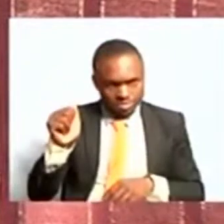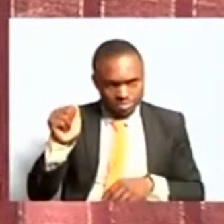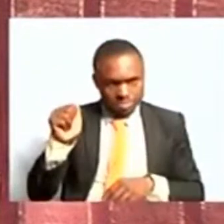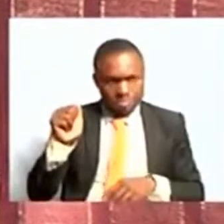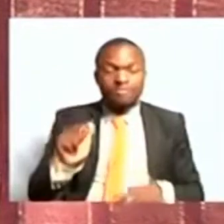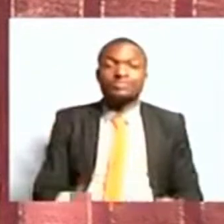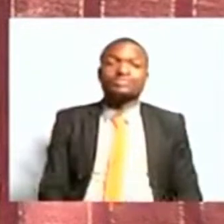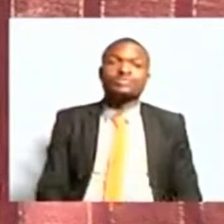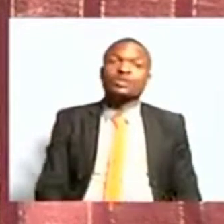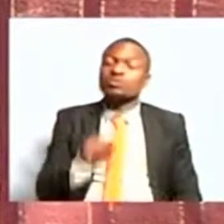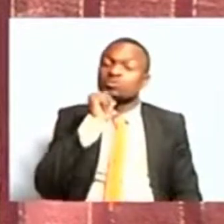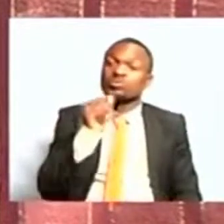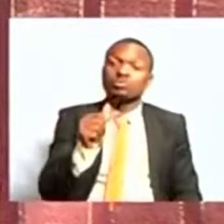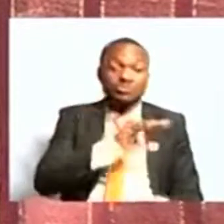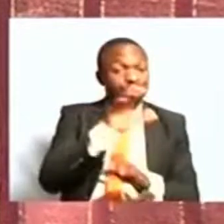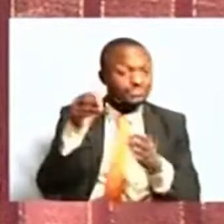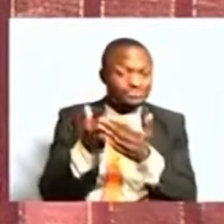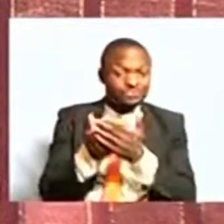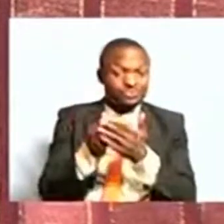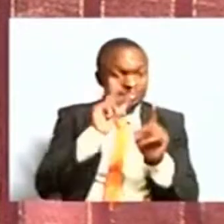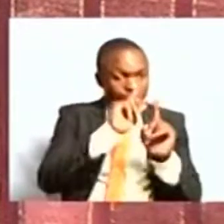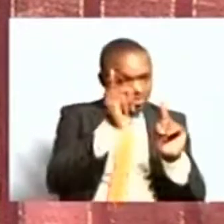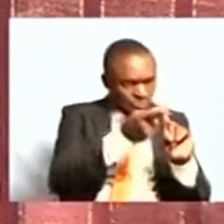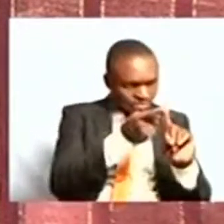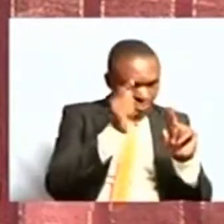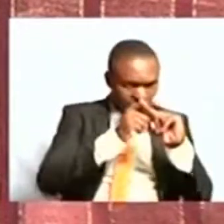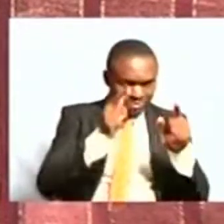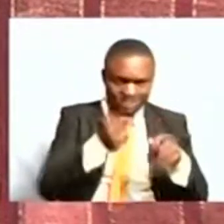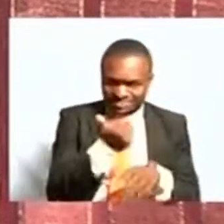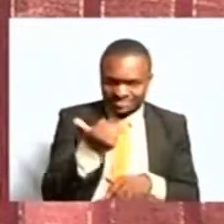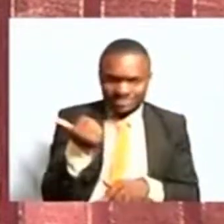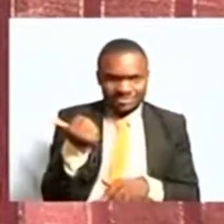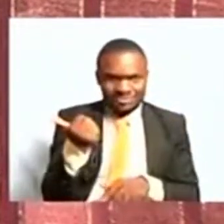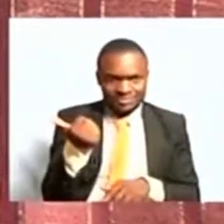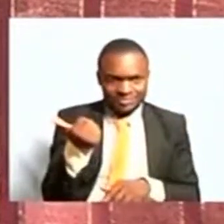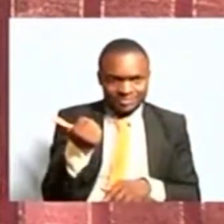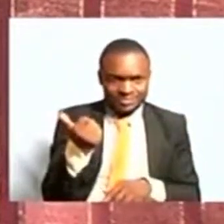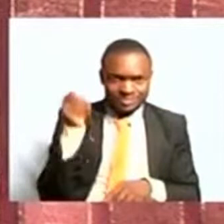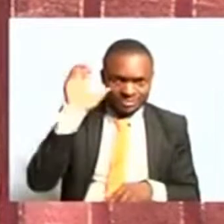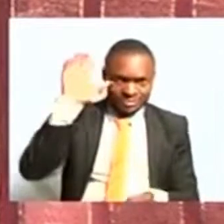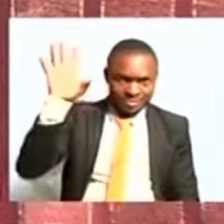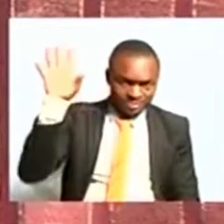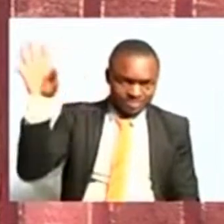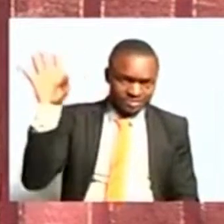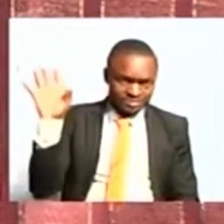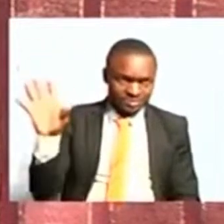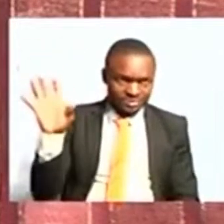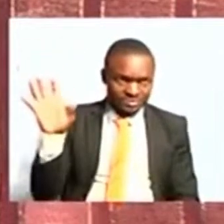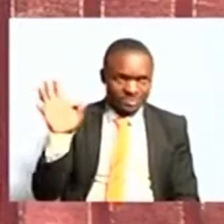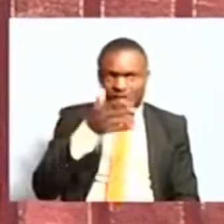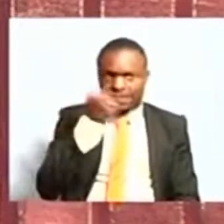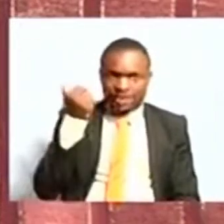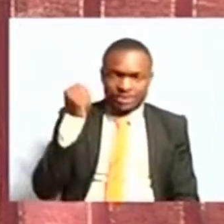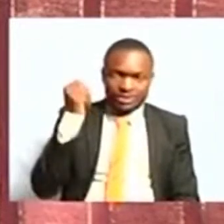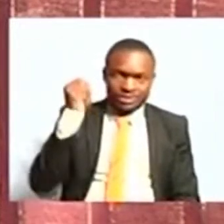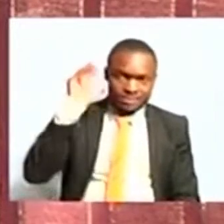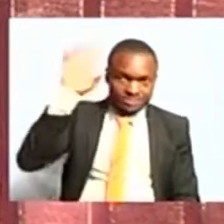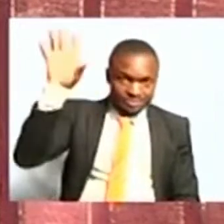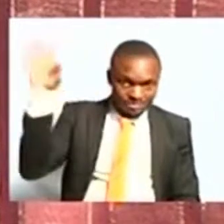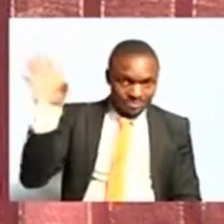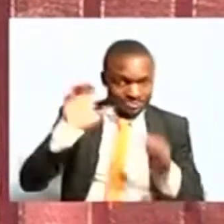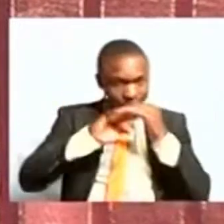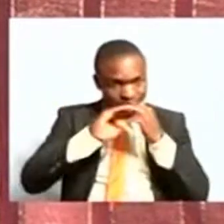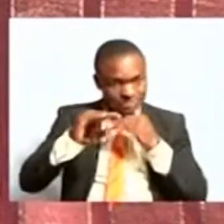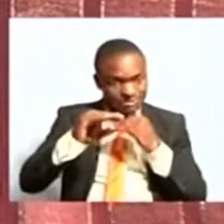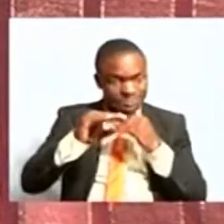Okay. So we are not in all the districts, but in other provinces. But at least at provincial level, it will be there. At provincial